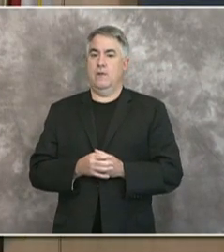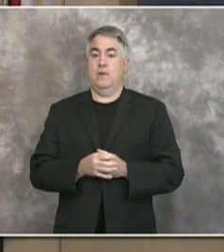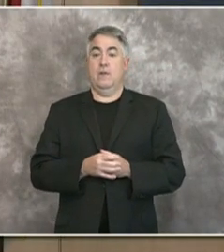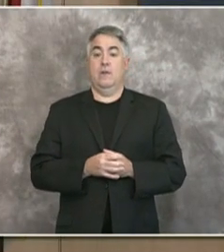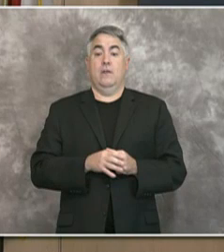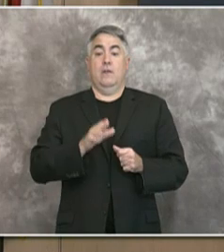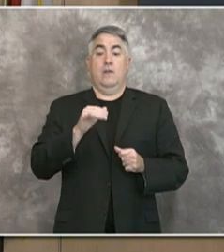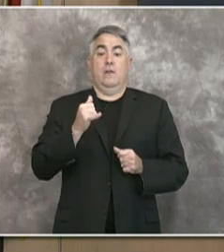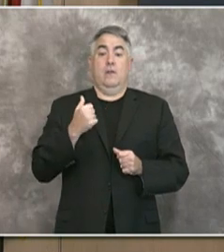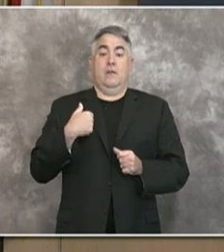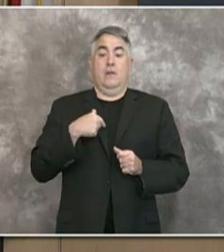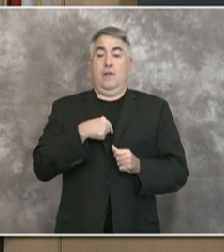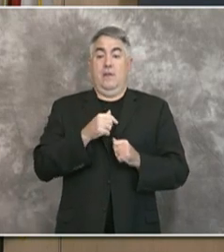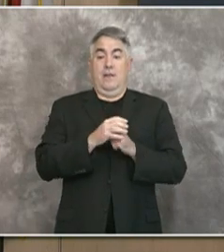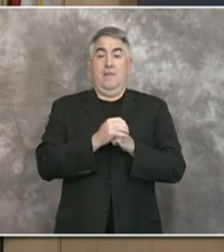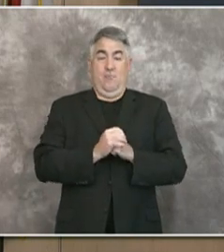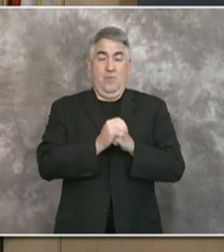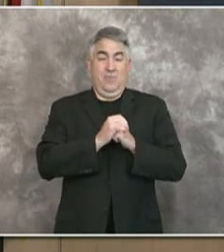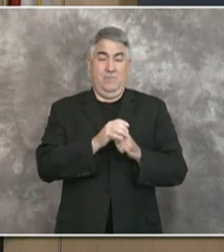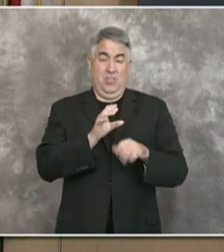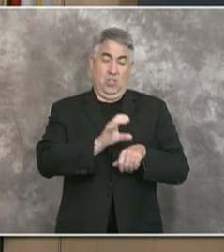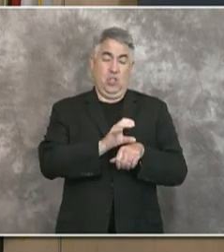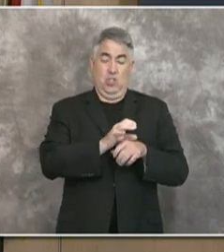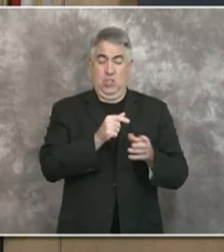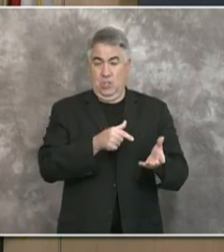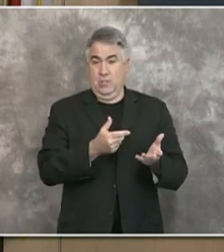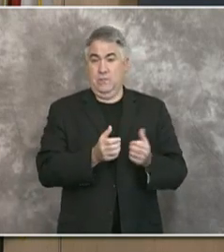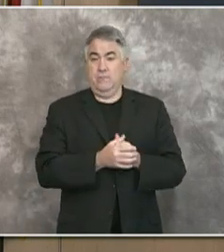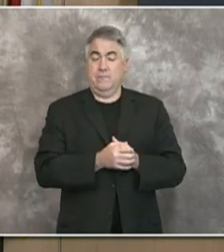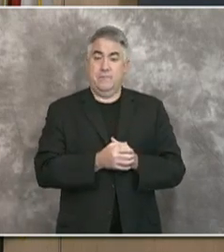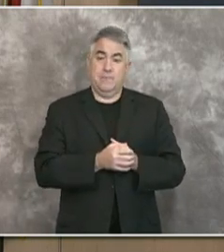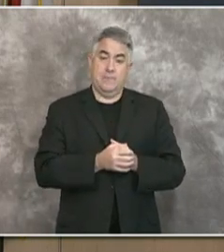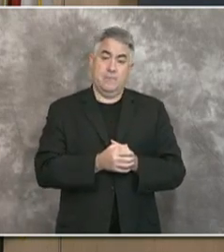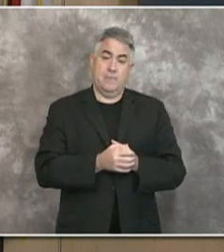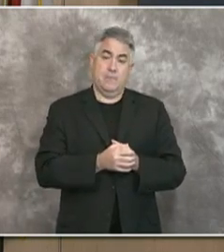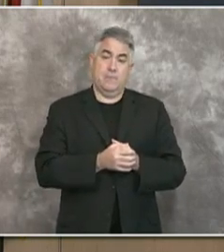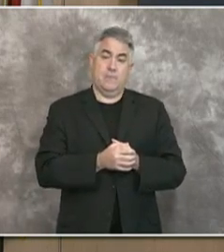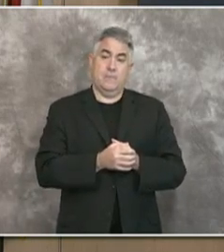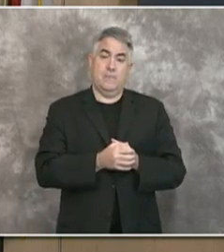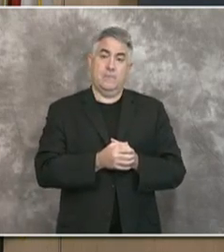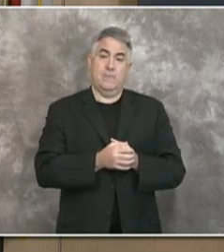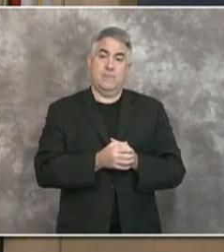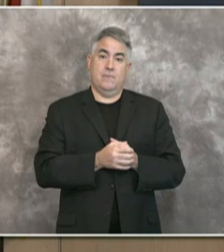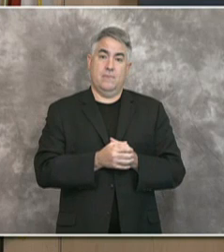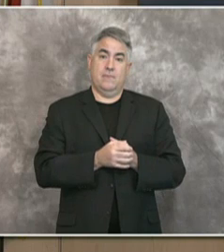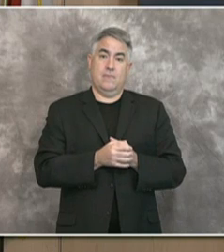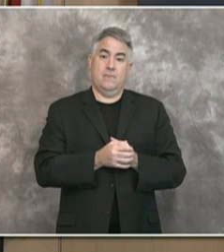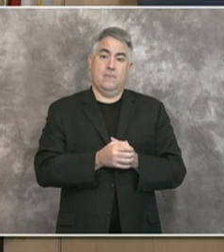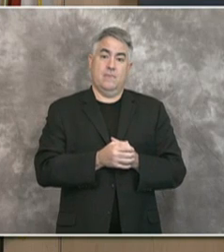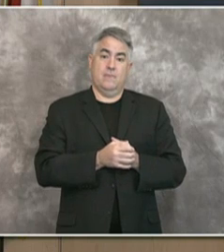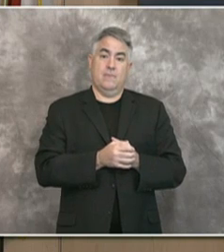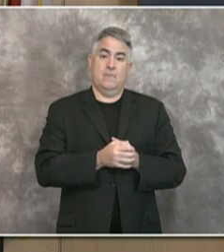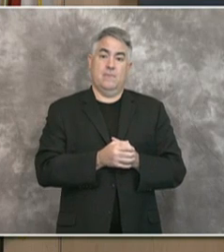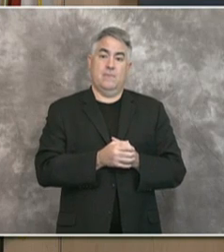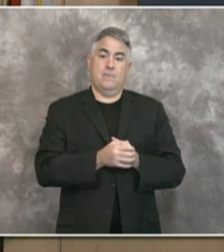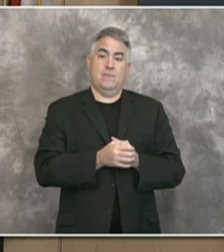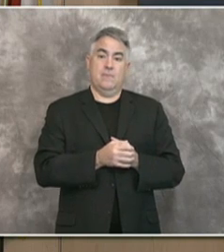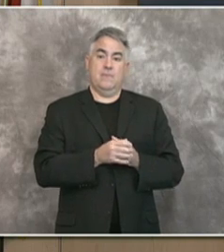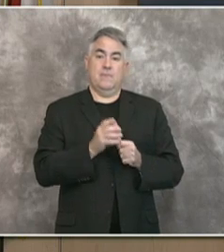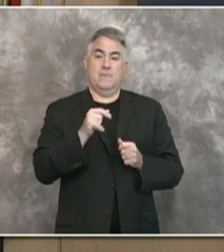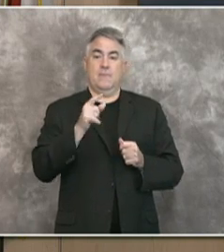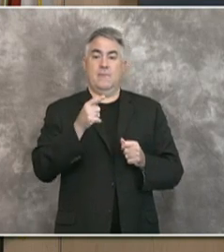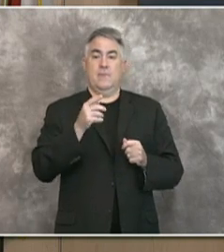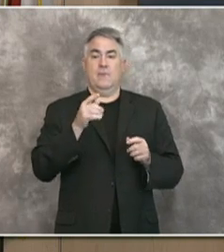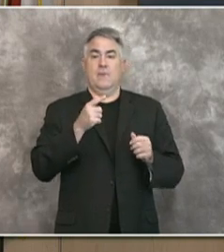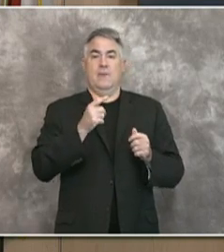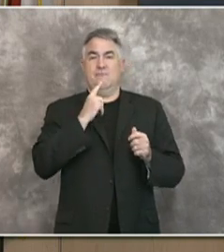held virtual services over the last several weeks and avoided putting their parishioners at risk. We encourage vulnerable